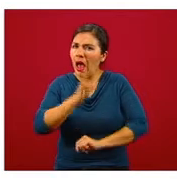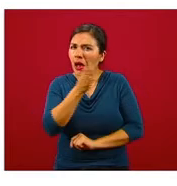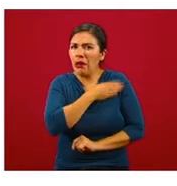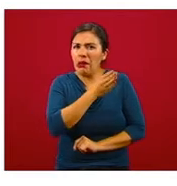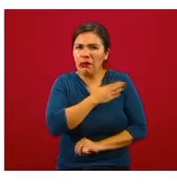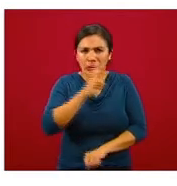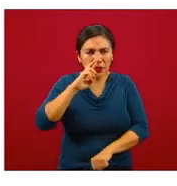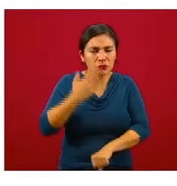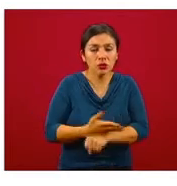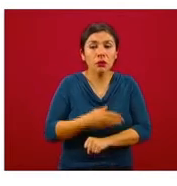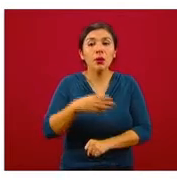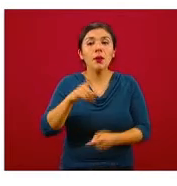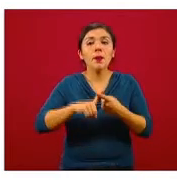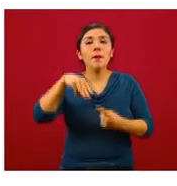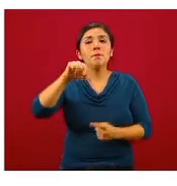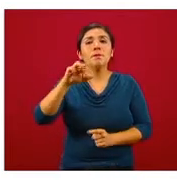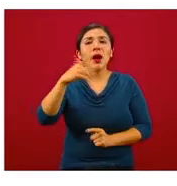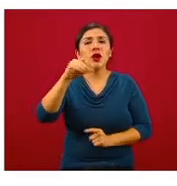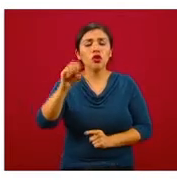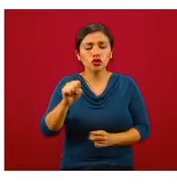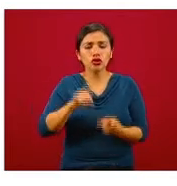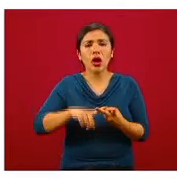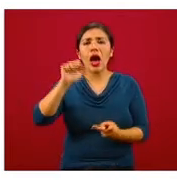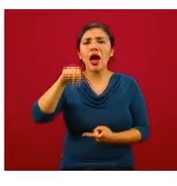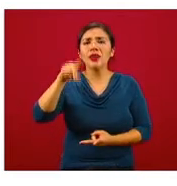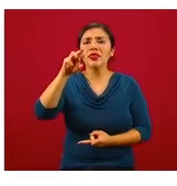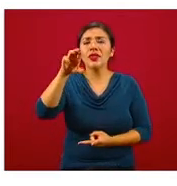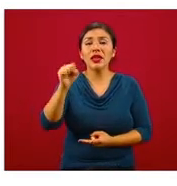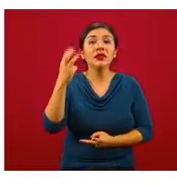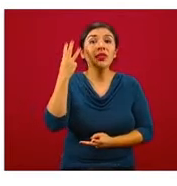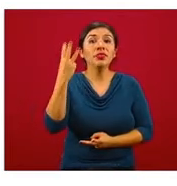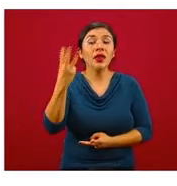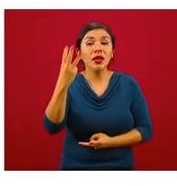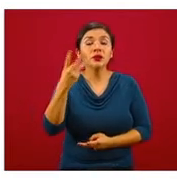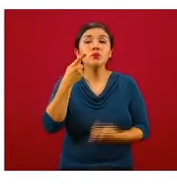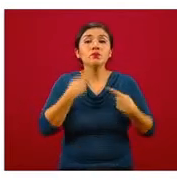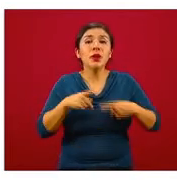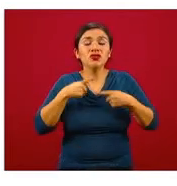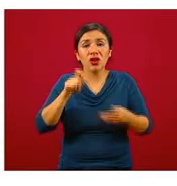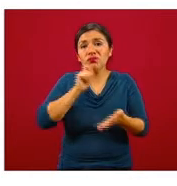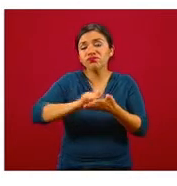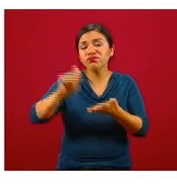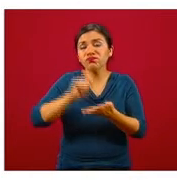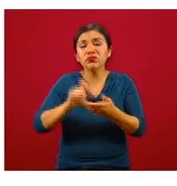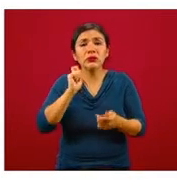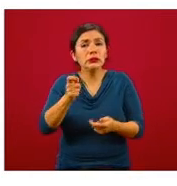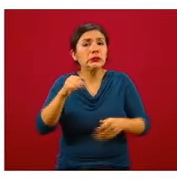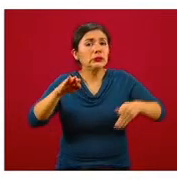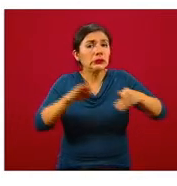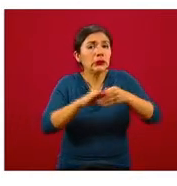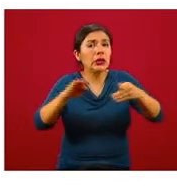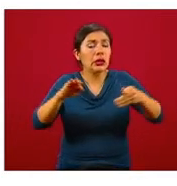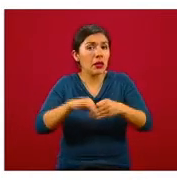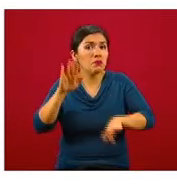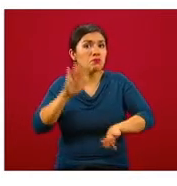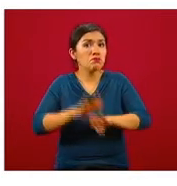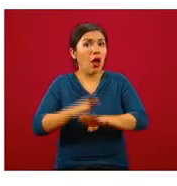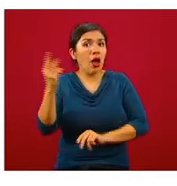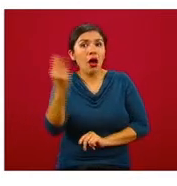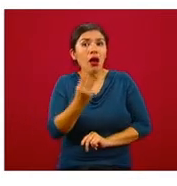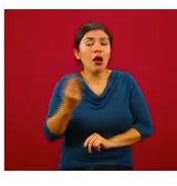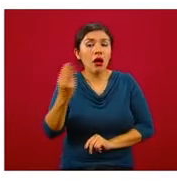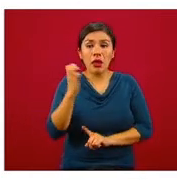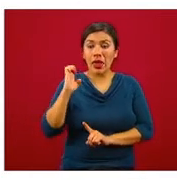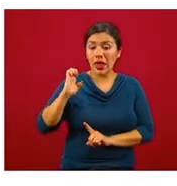the colleagues who have been collaborating in this project and very committed to it.